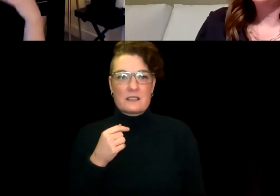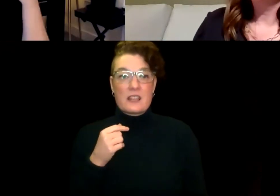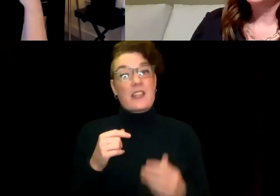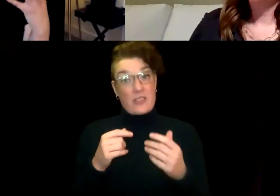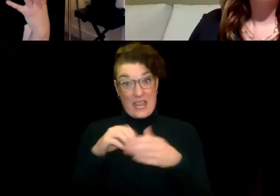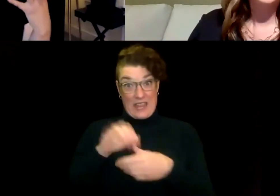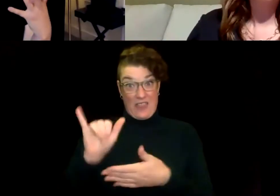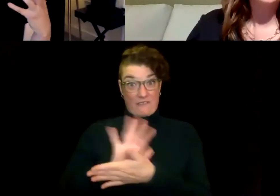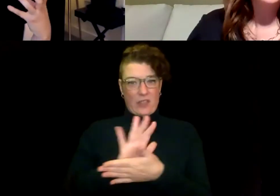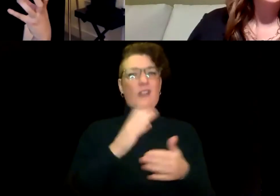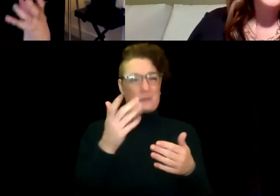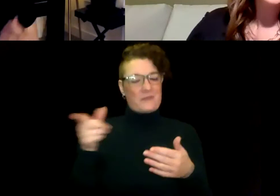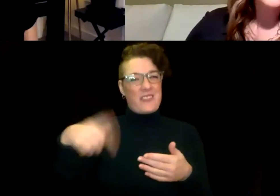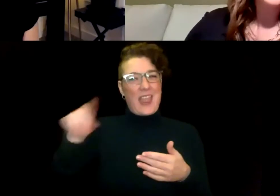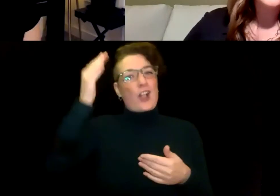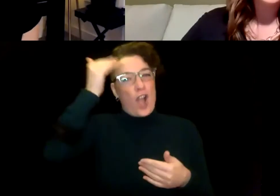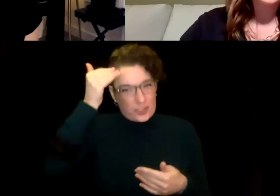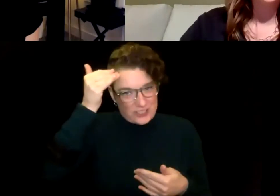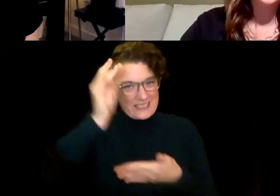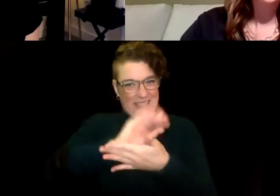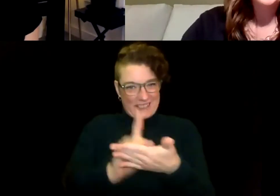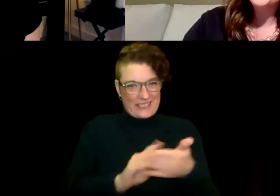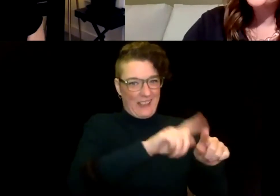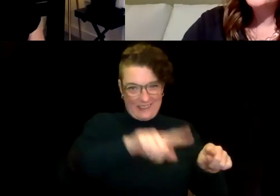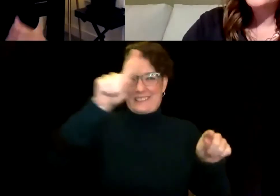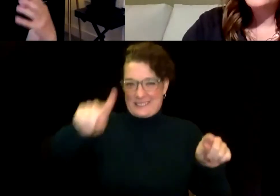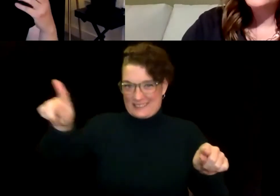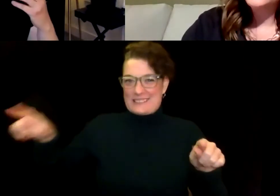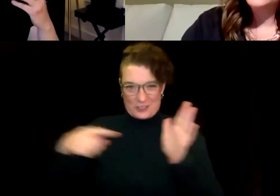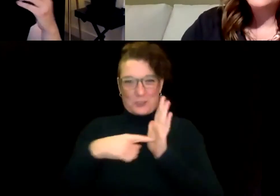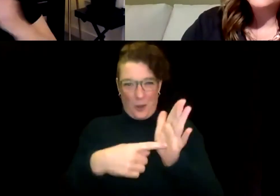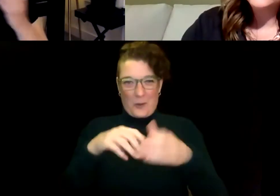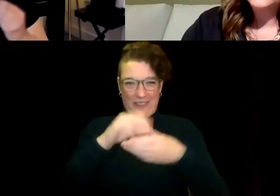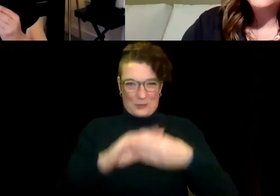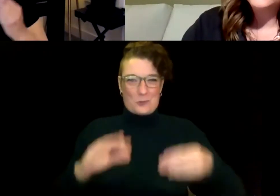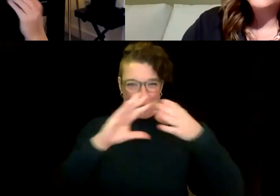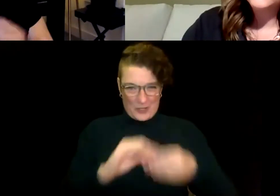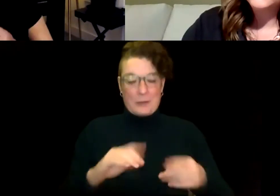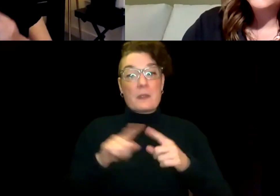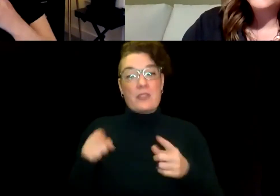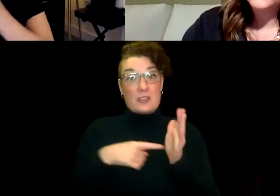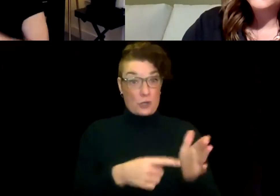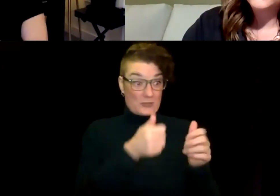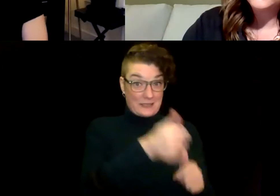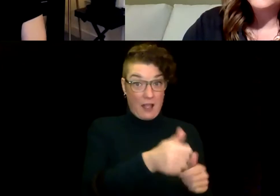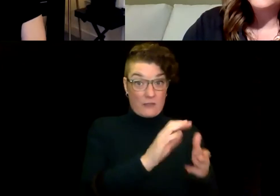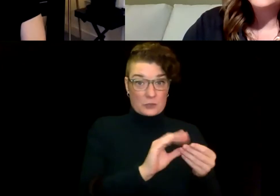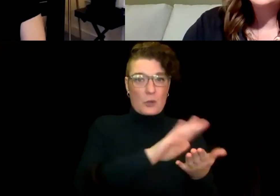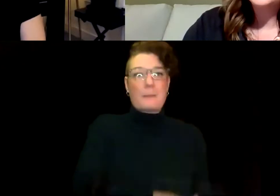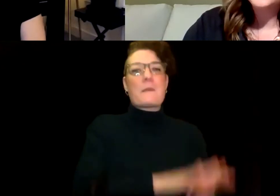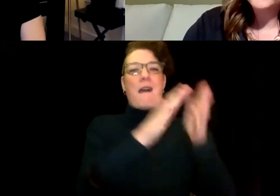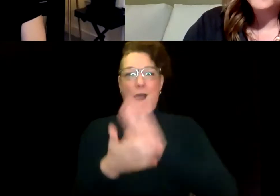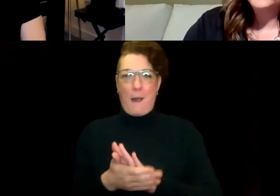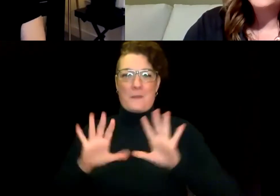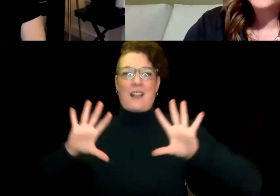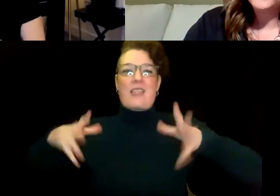like they were consciously designing this as they created the film, but they showed how individual story, self-story can become collective story when